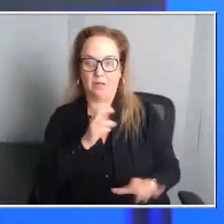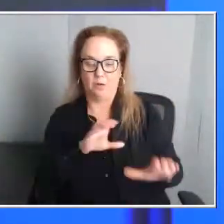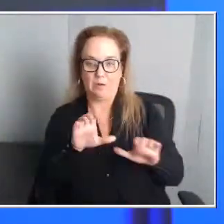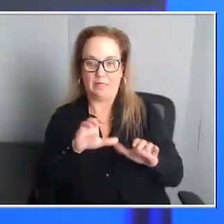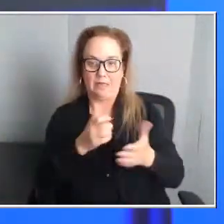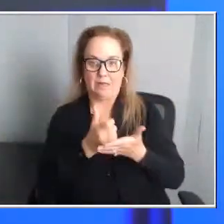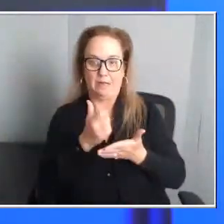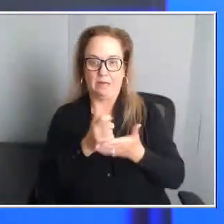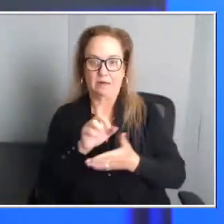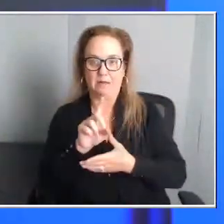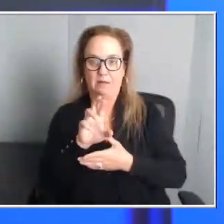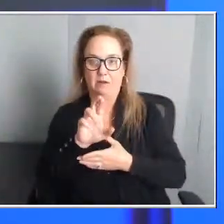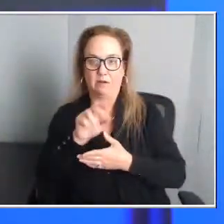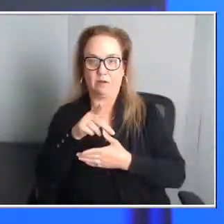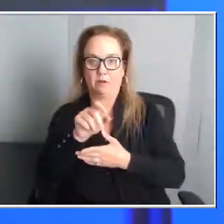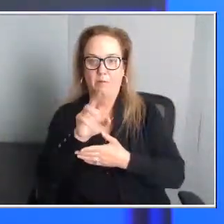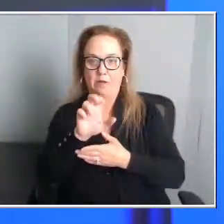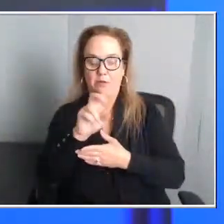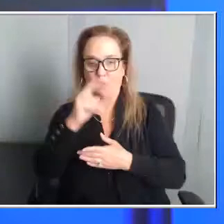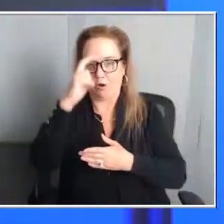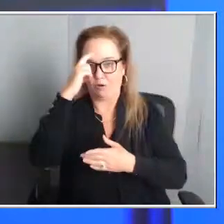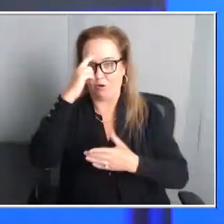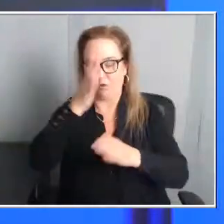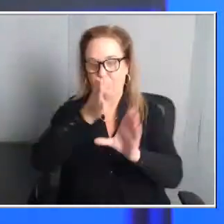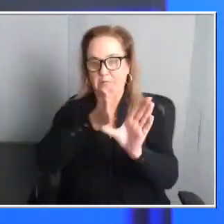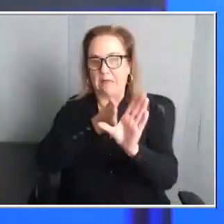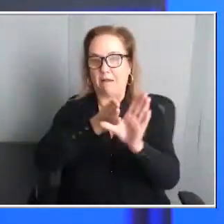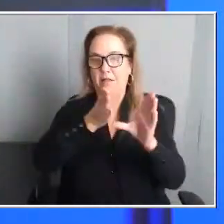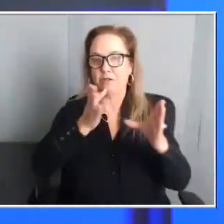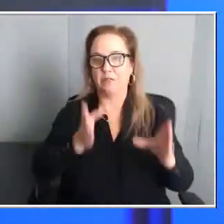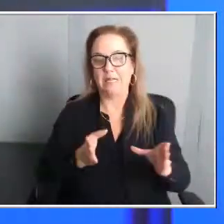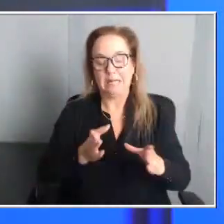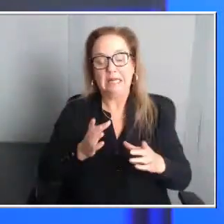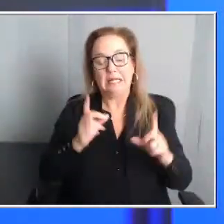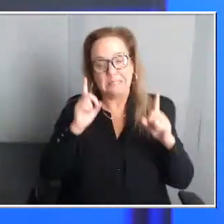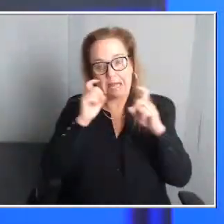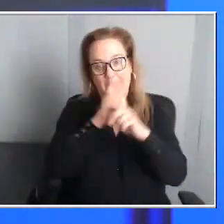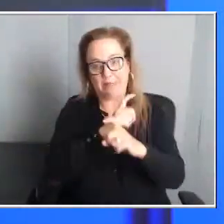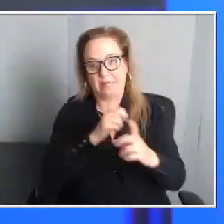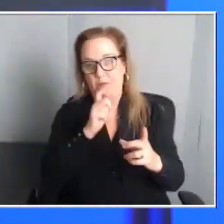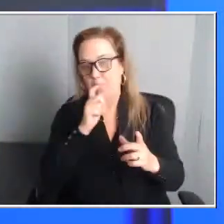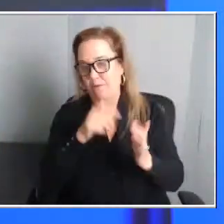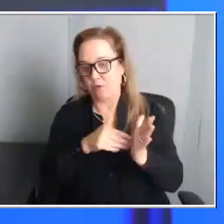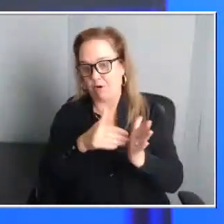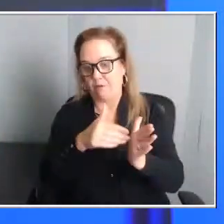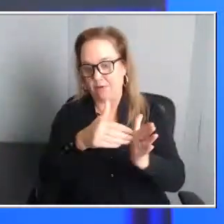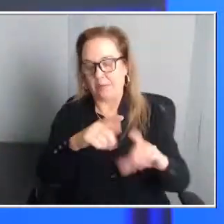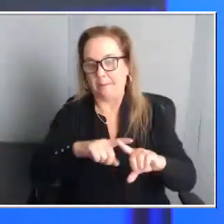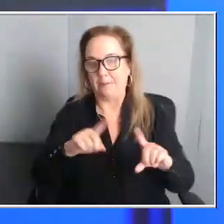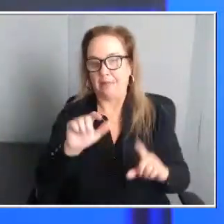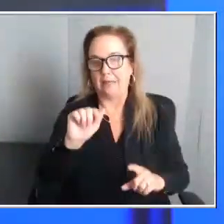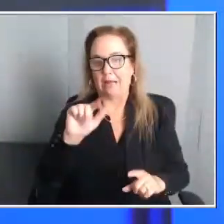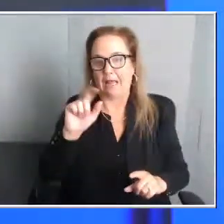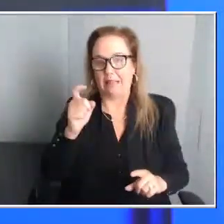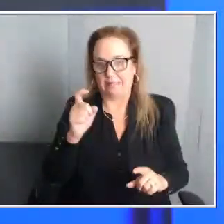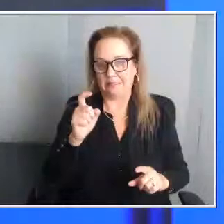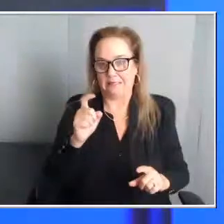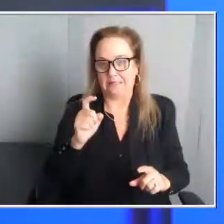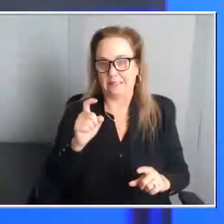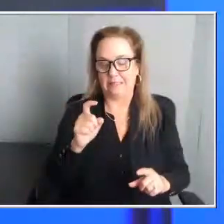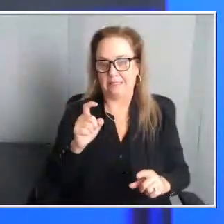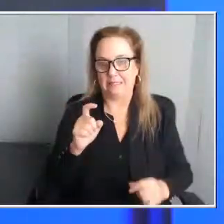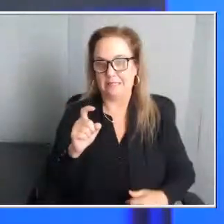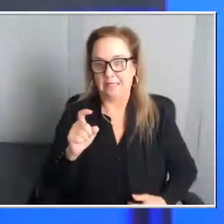Dr. Pearson, our neuropsychologist. It's a tricky thing to do. We don't have to do it often, but Alex actually